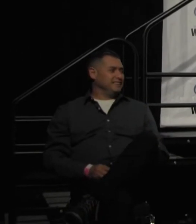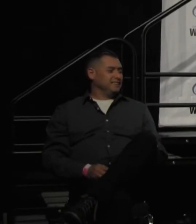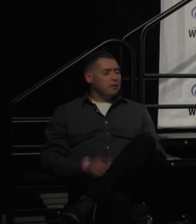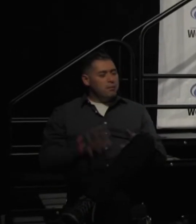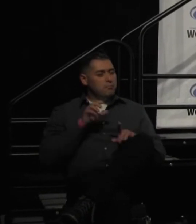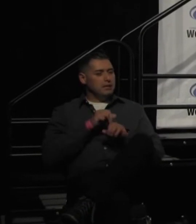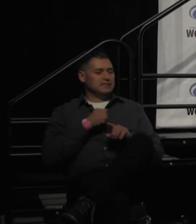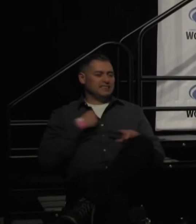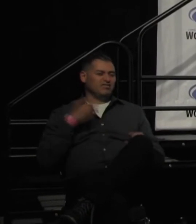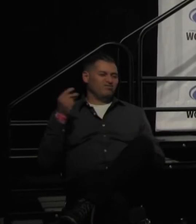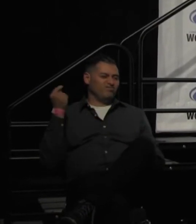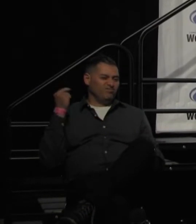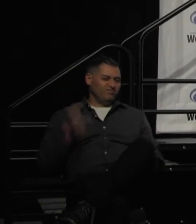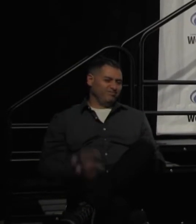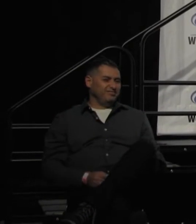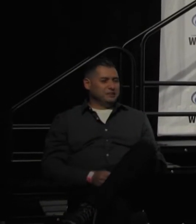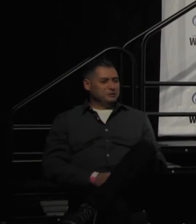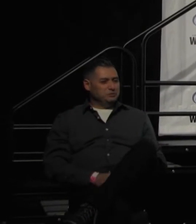Busted,